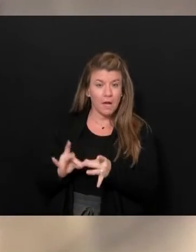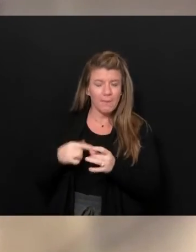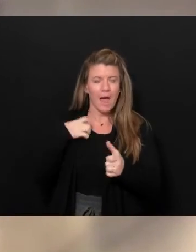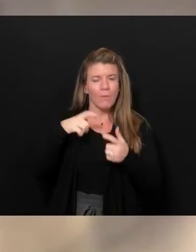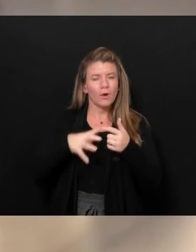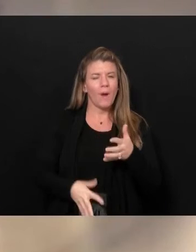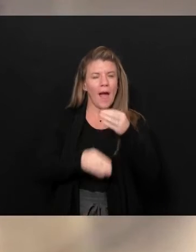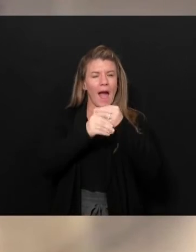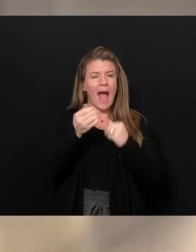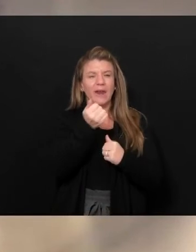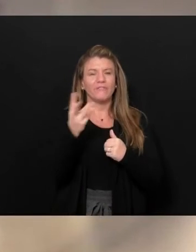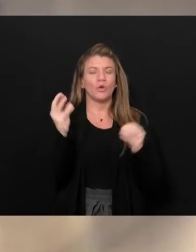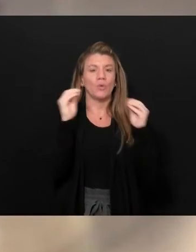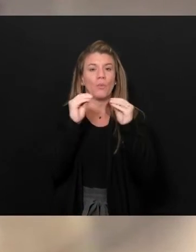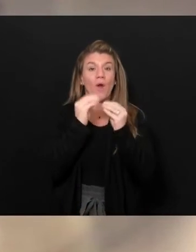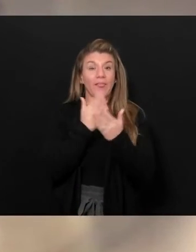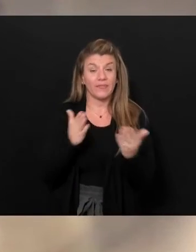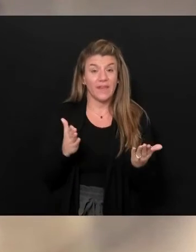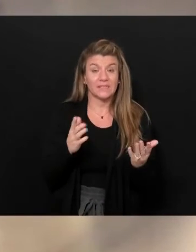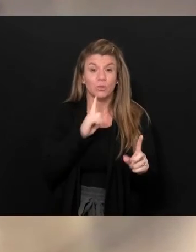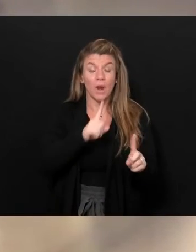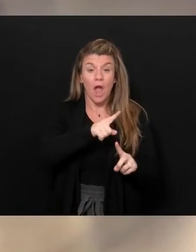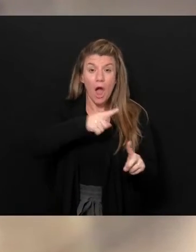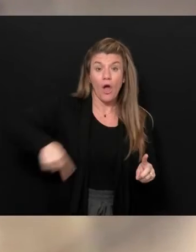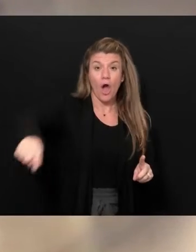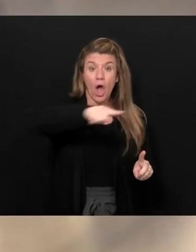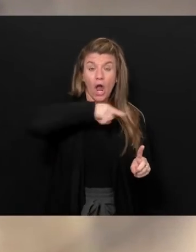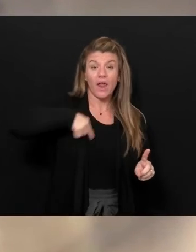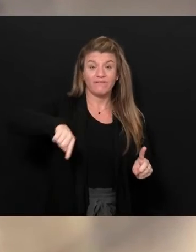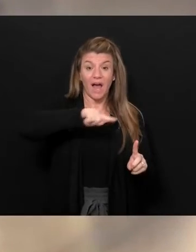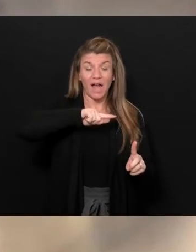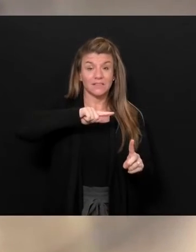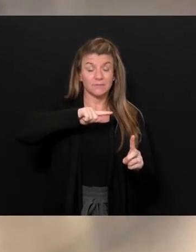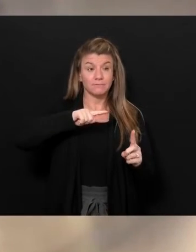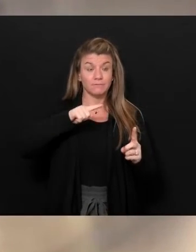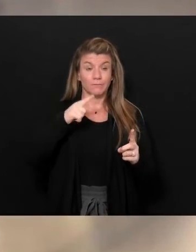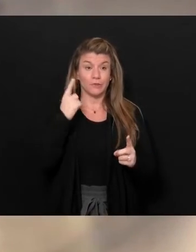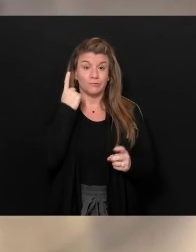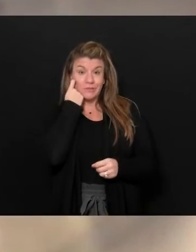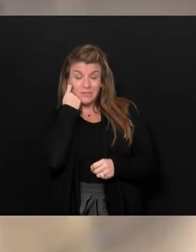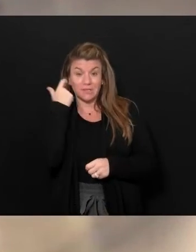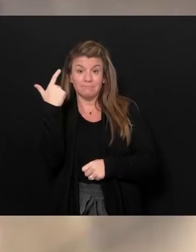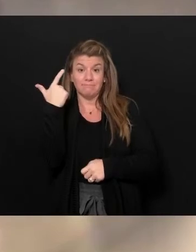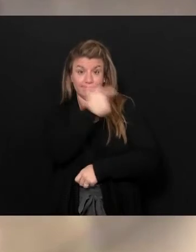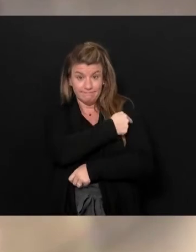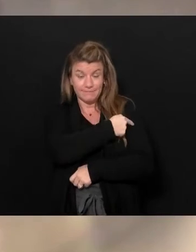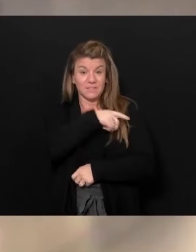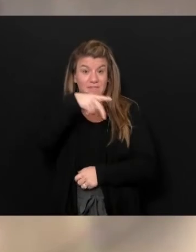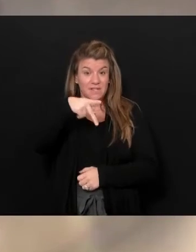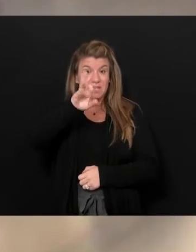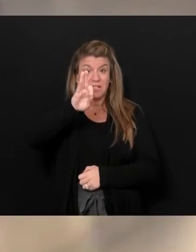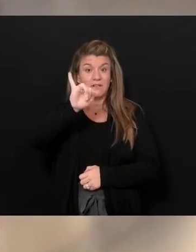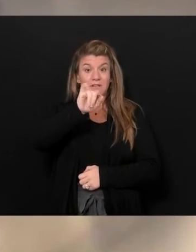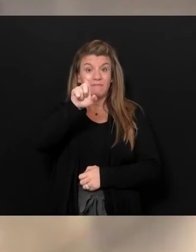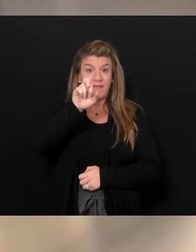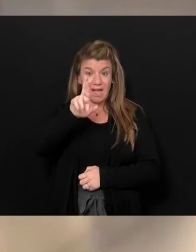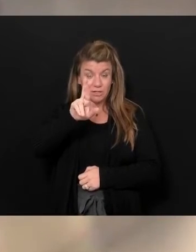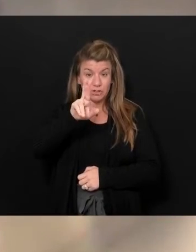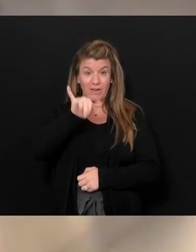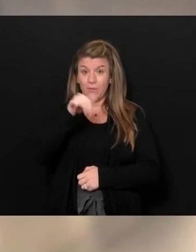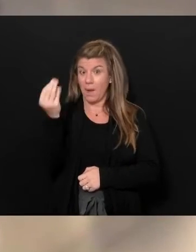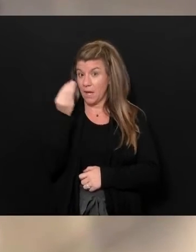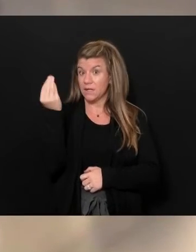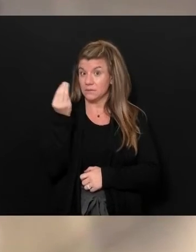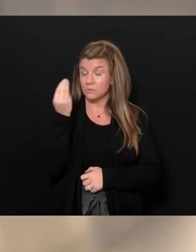more things, that all of us were immunized with the Pfizer vaccine on